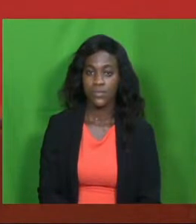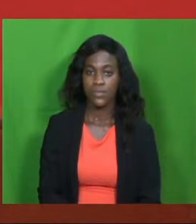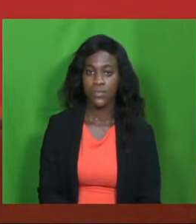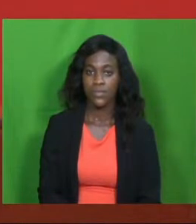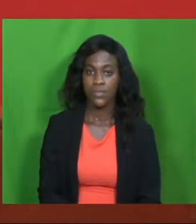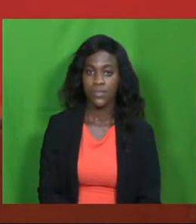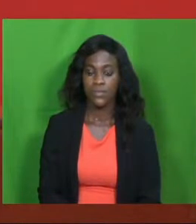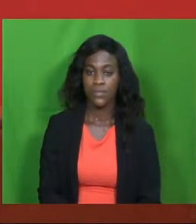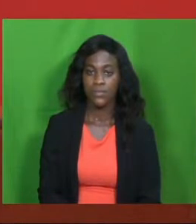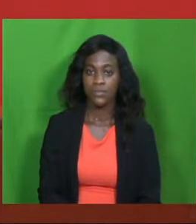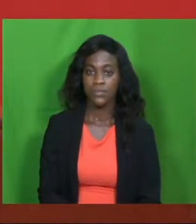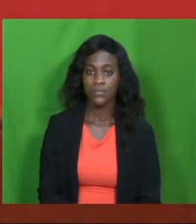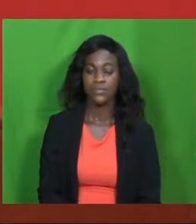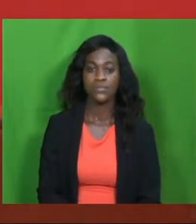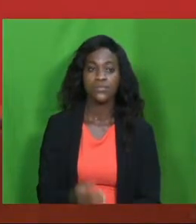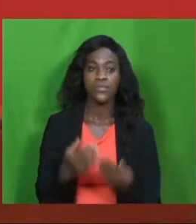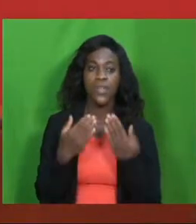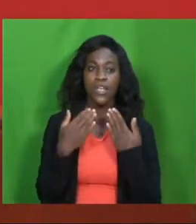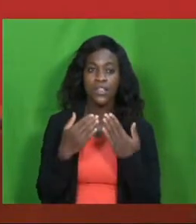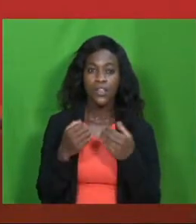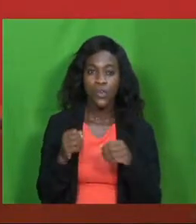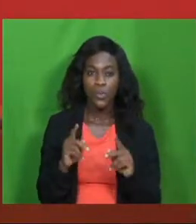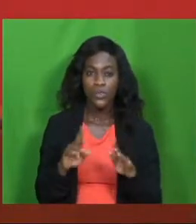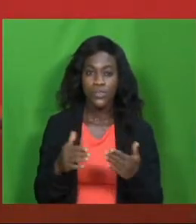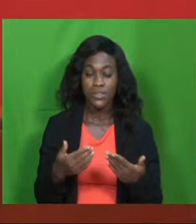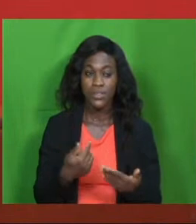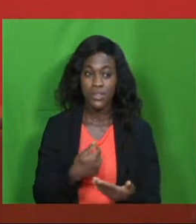Mr. Speaker, thank you for the opportunity.